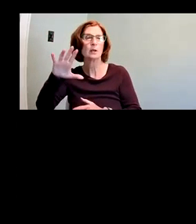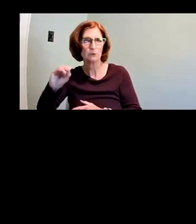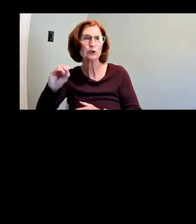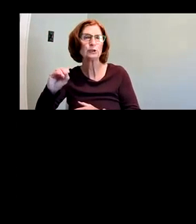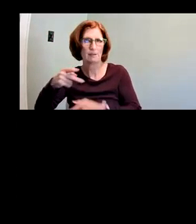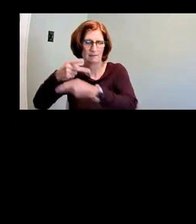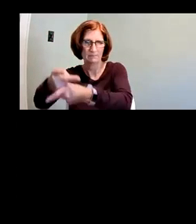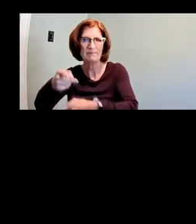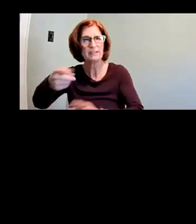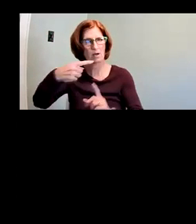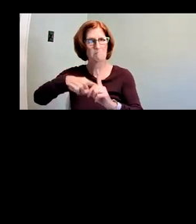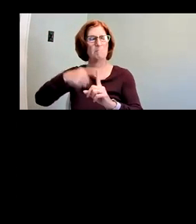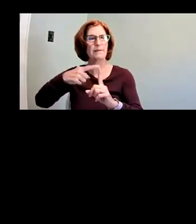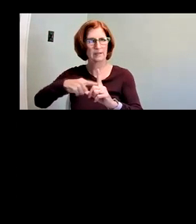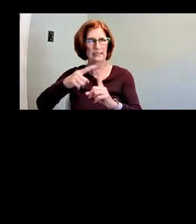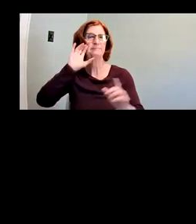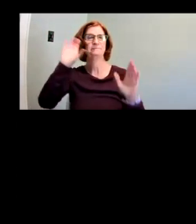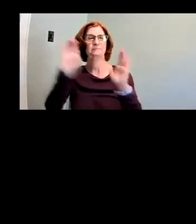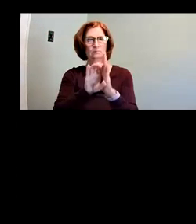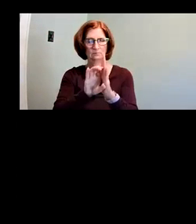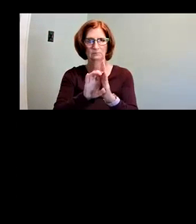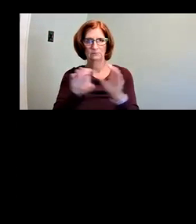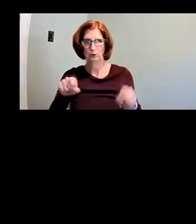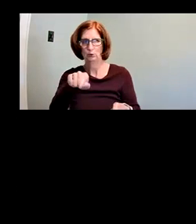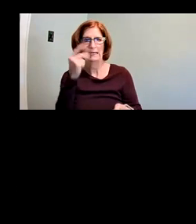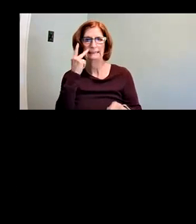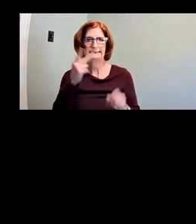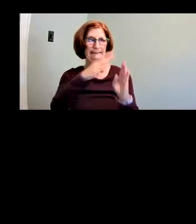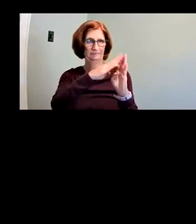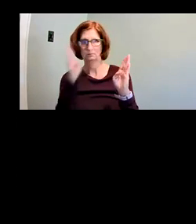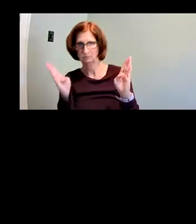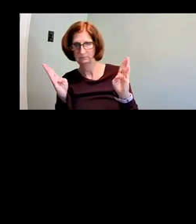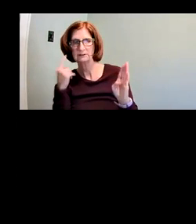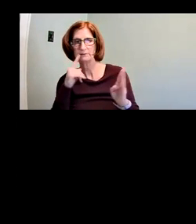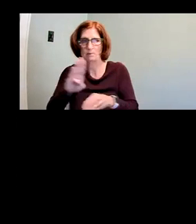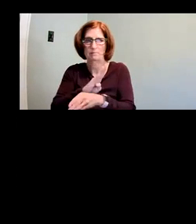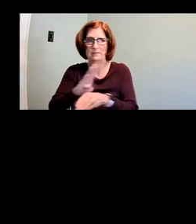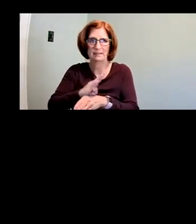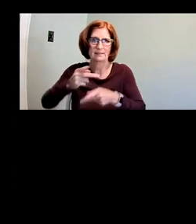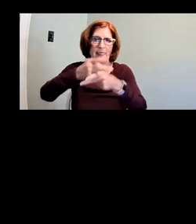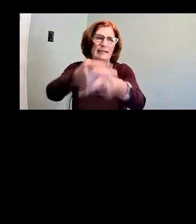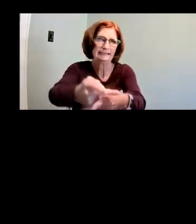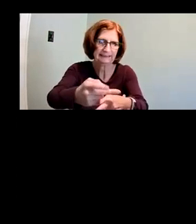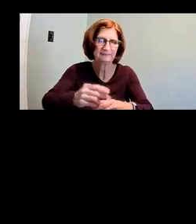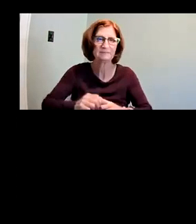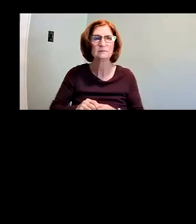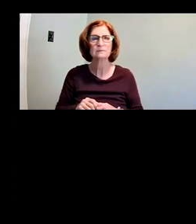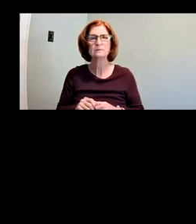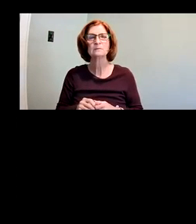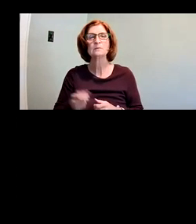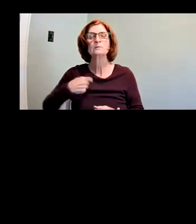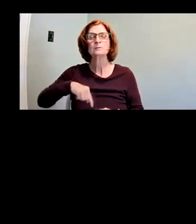monthly dashboard to give you an update on where we stand with our business lending year to date. We